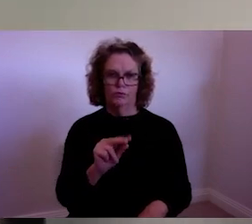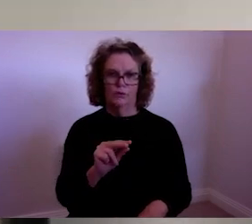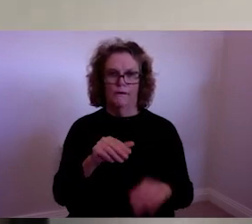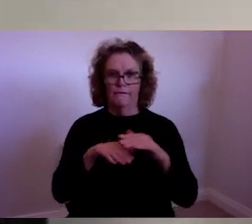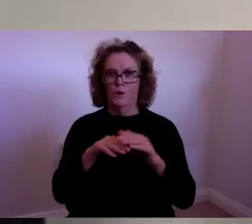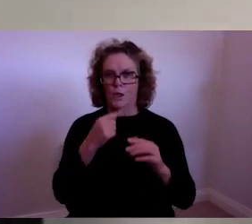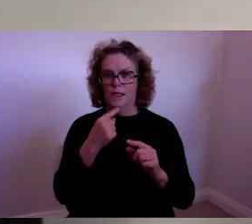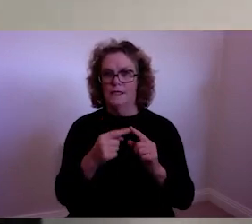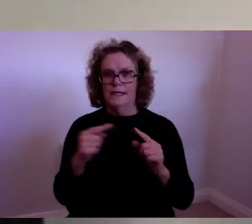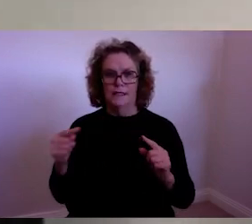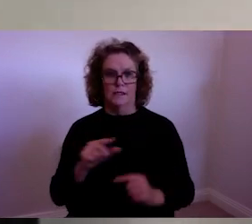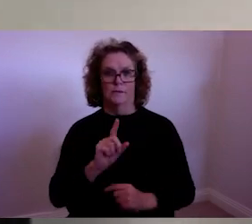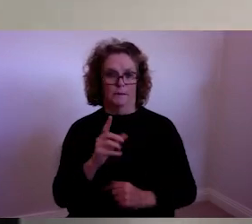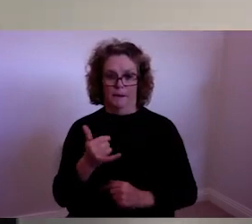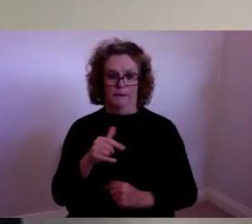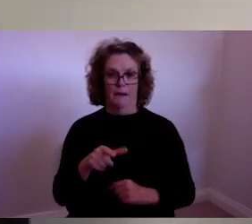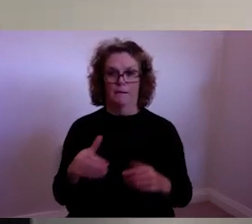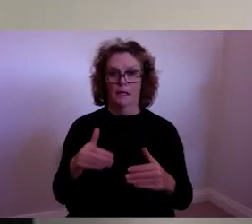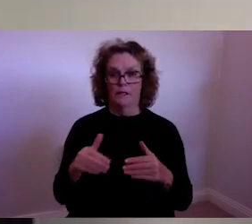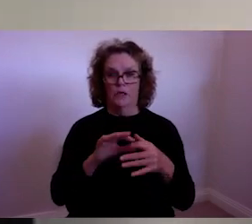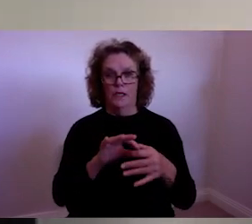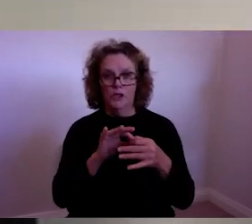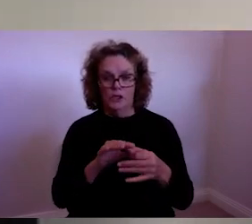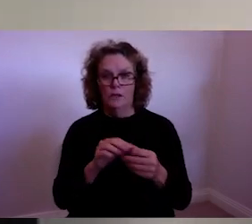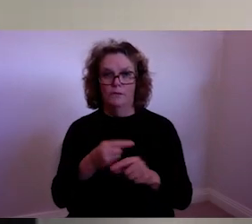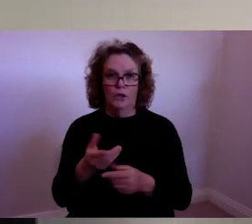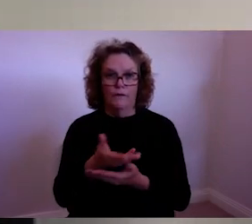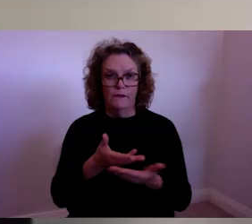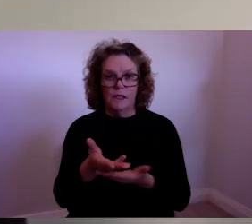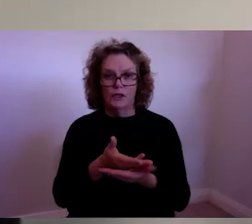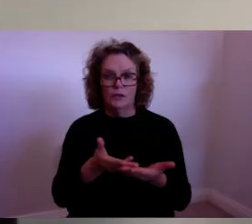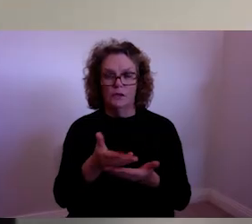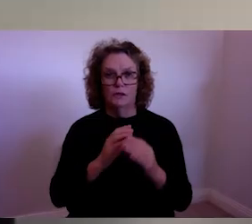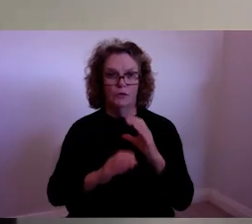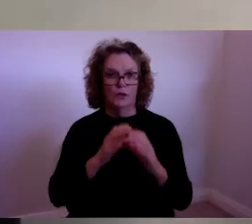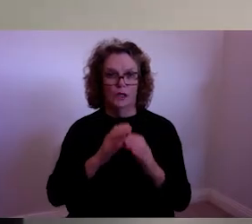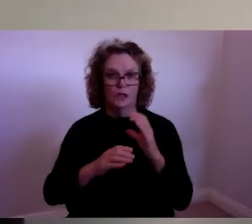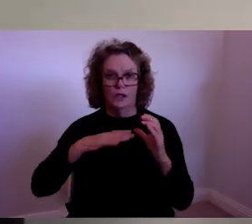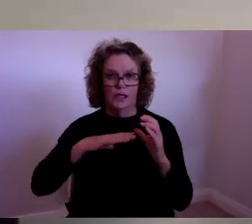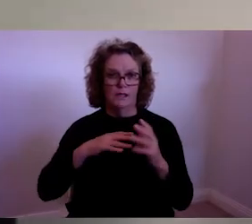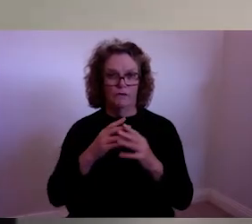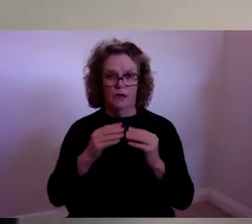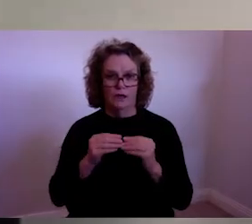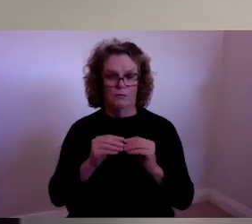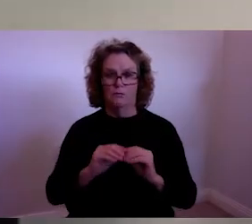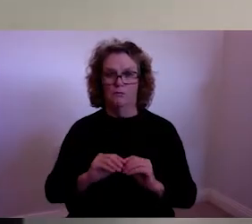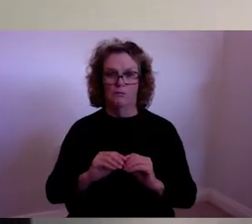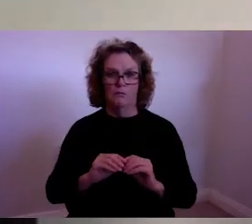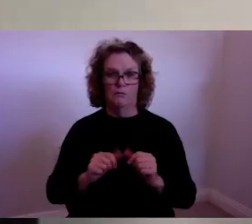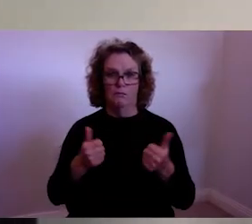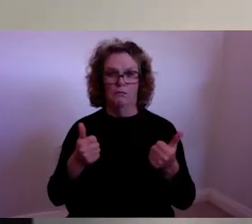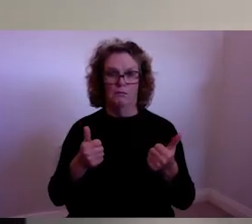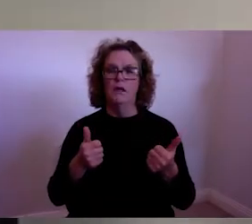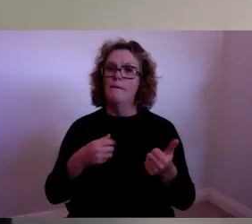who manage their relationships, their conversations, their communication needs with more